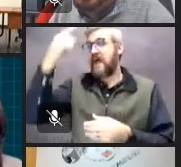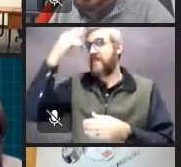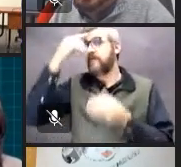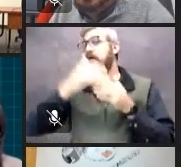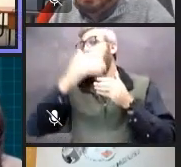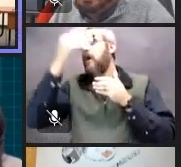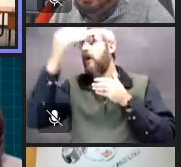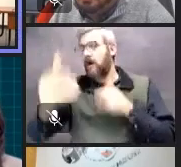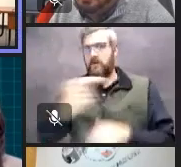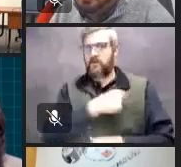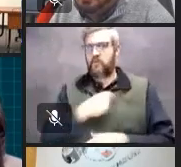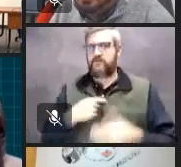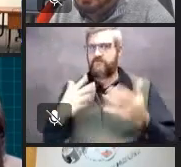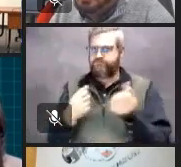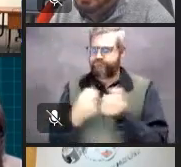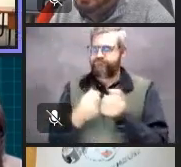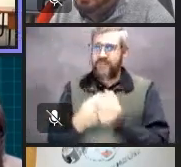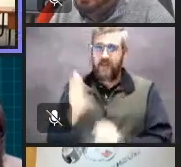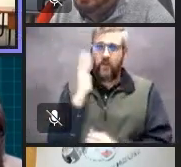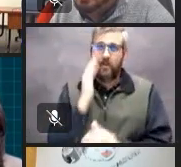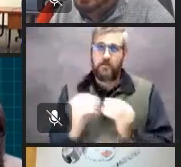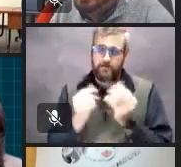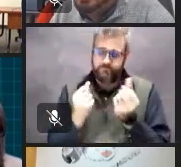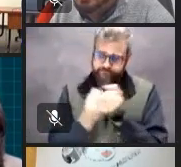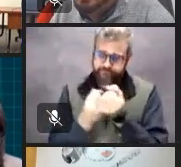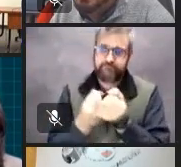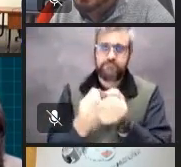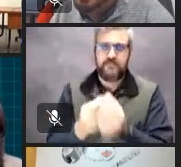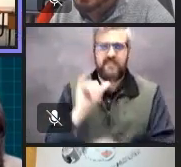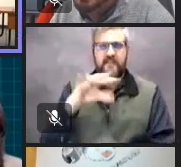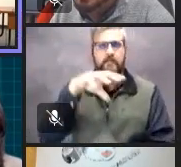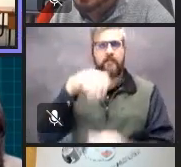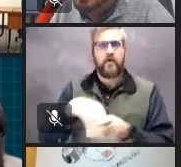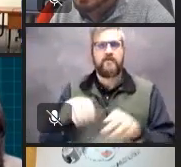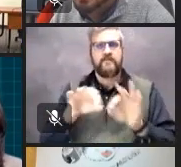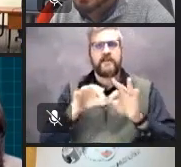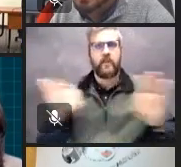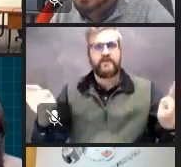certainly advocated and will continue to advocate that that's part of the equation. If you're